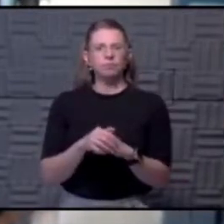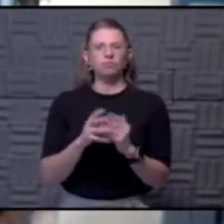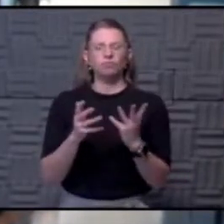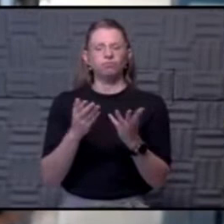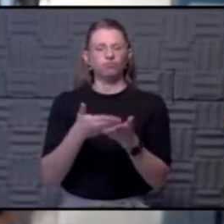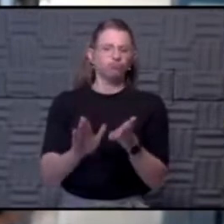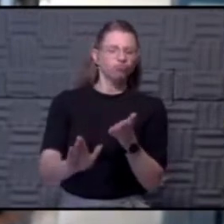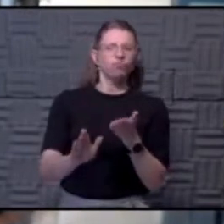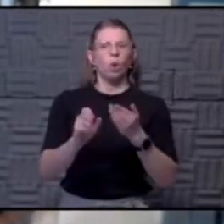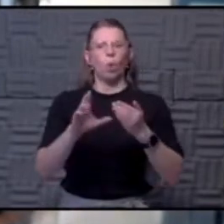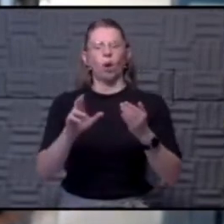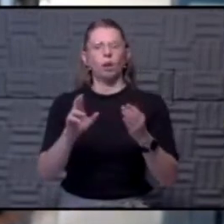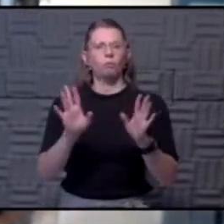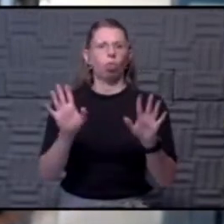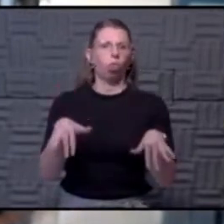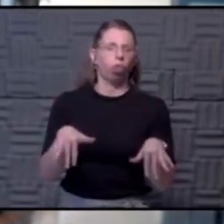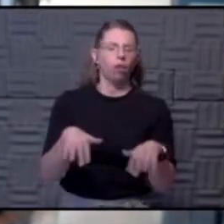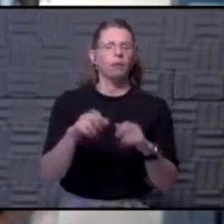There's still a state